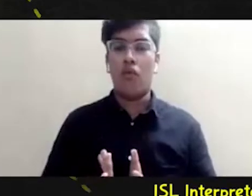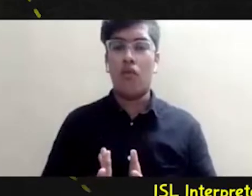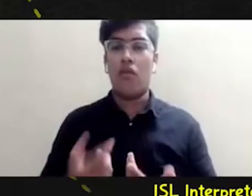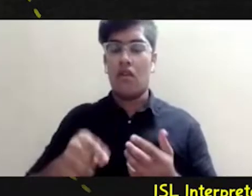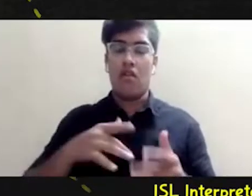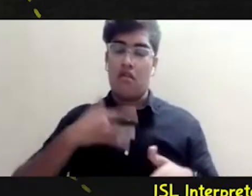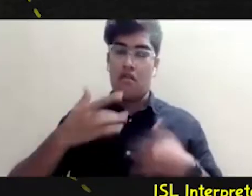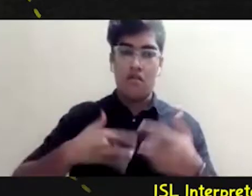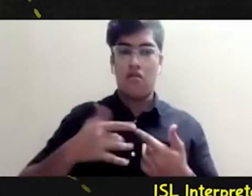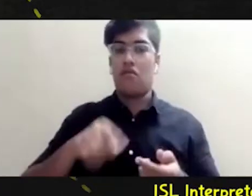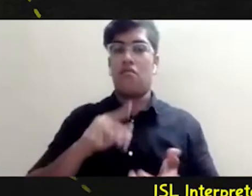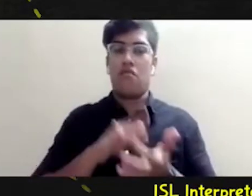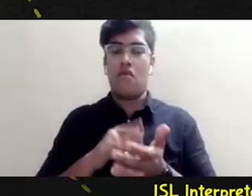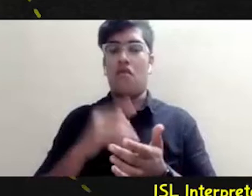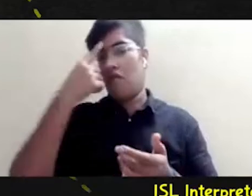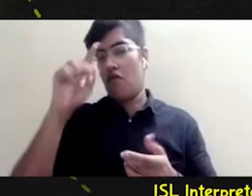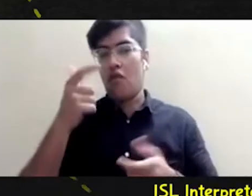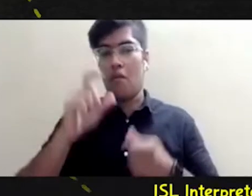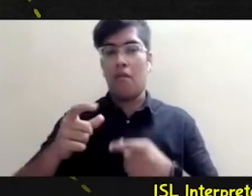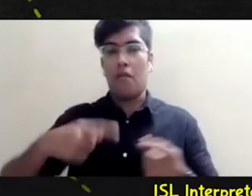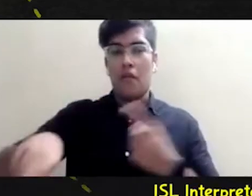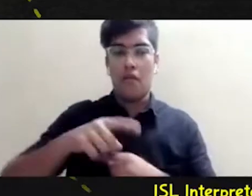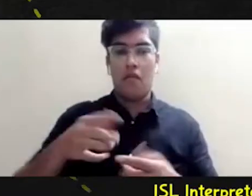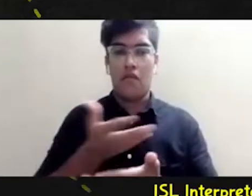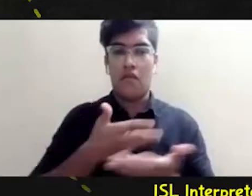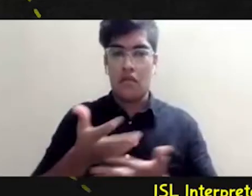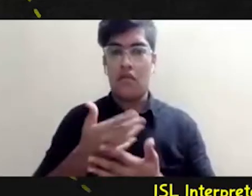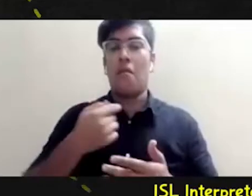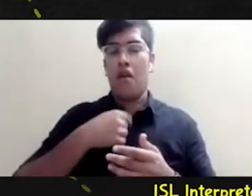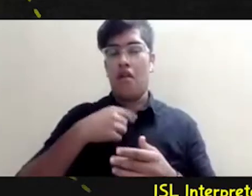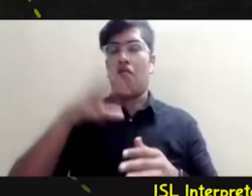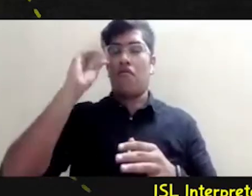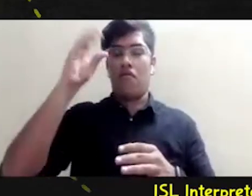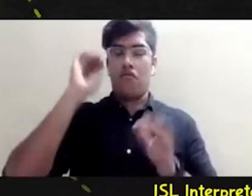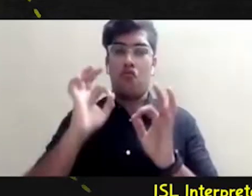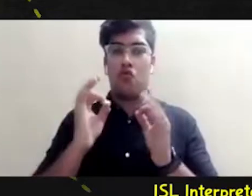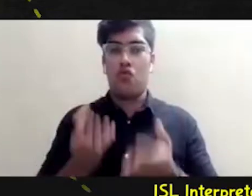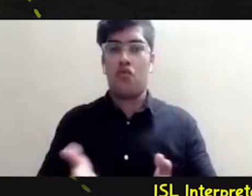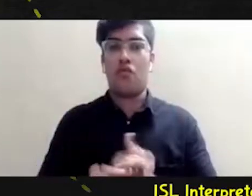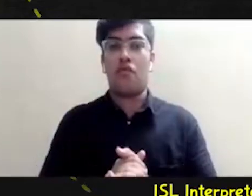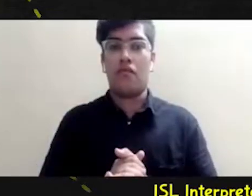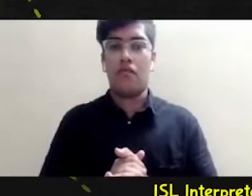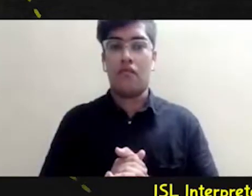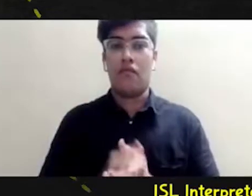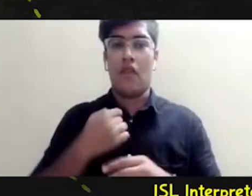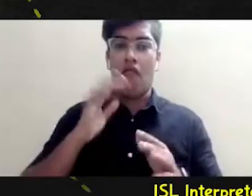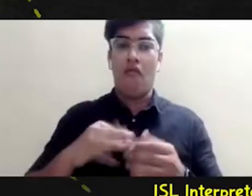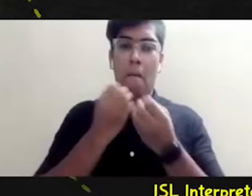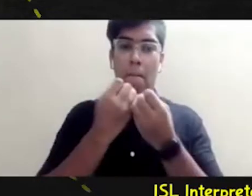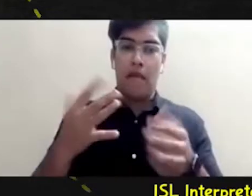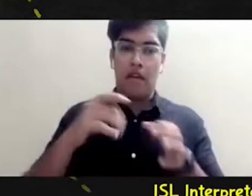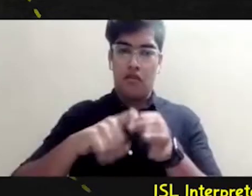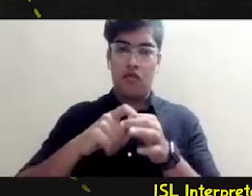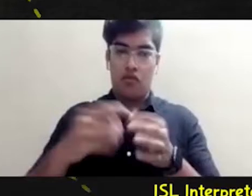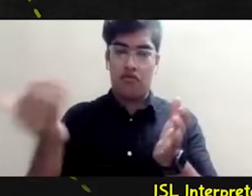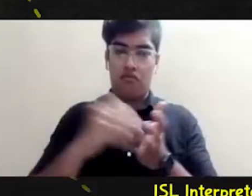of consideration. I think I will be taking as a learning. And we have very many questions already came